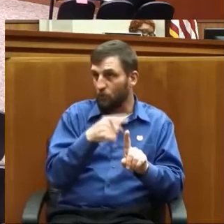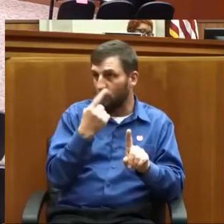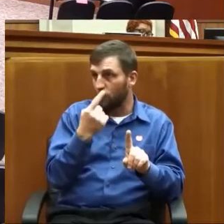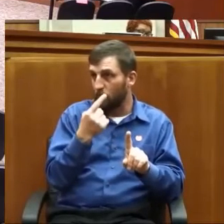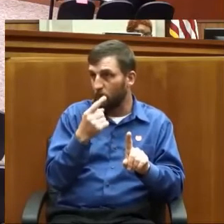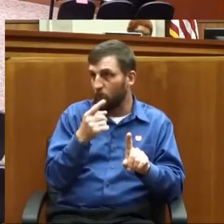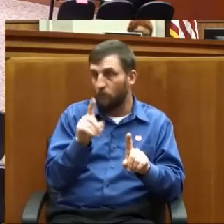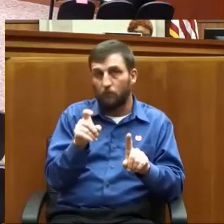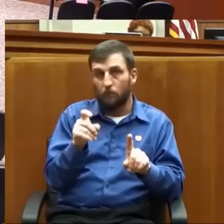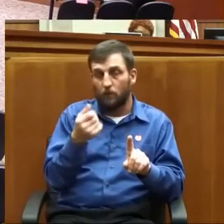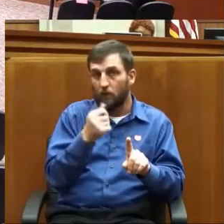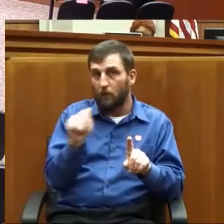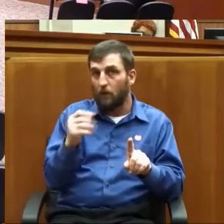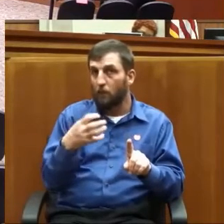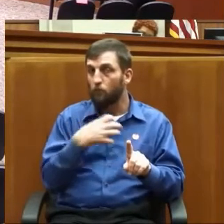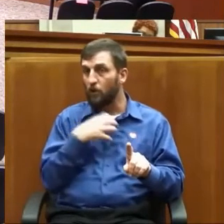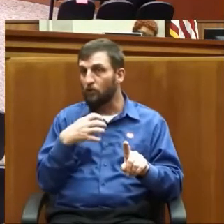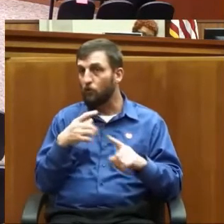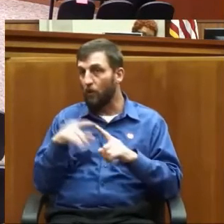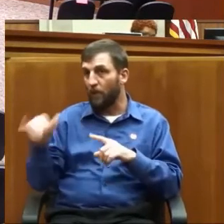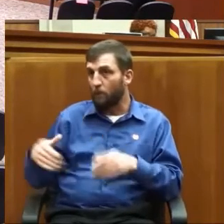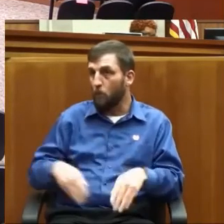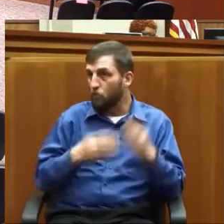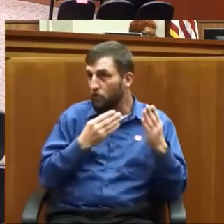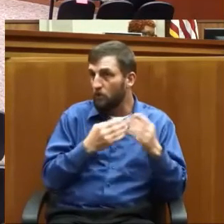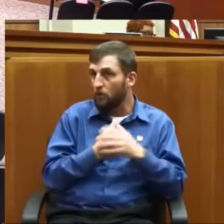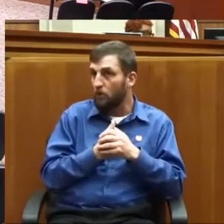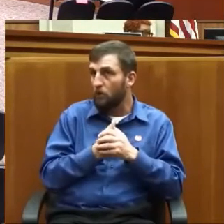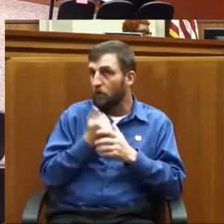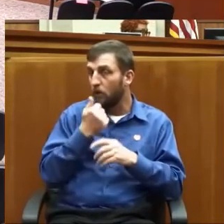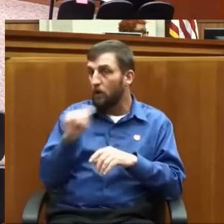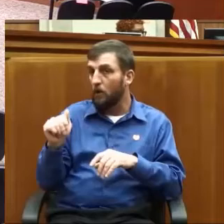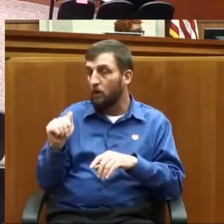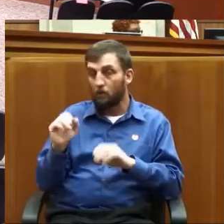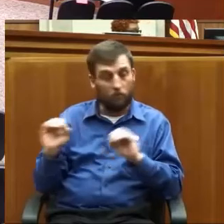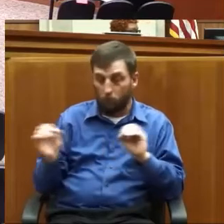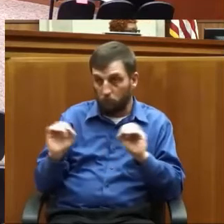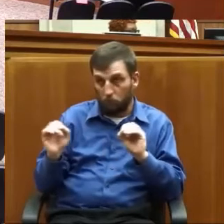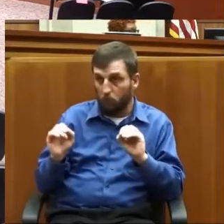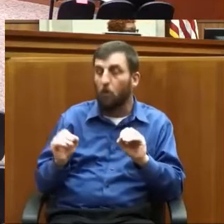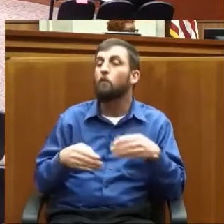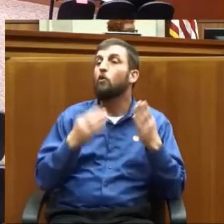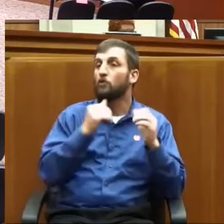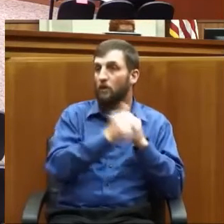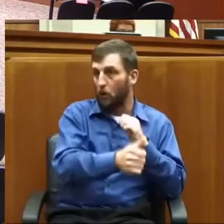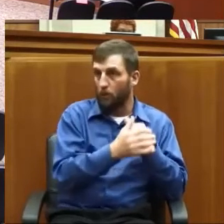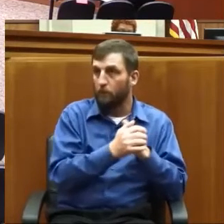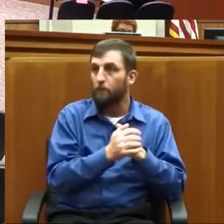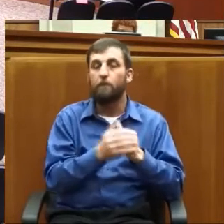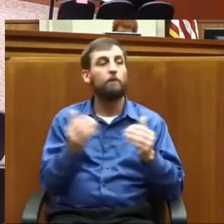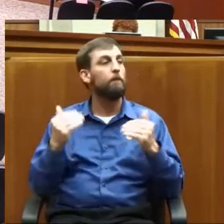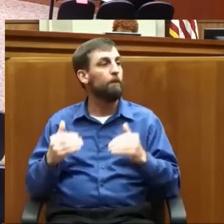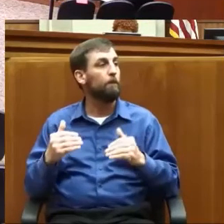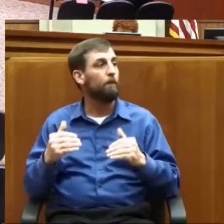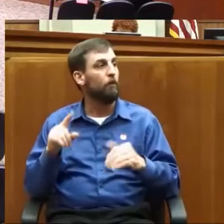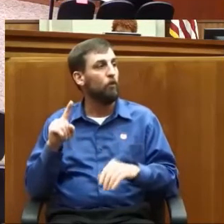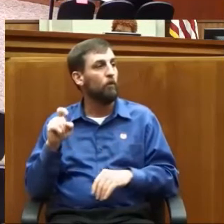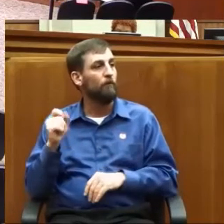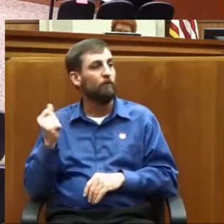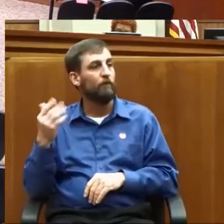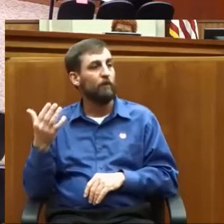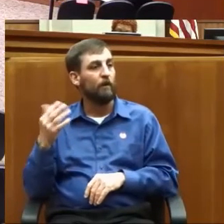any questions on this item? Any objection to the motion? Hearing none, the motion will carry. What is our next item? On